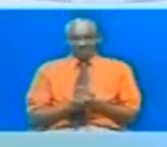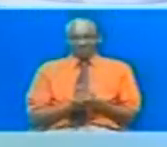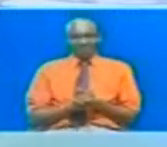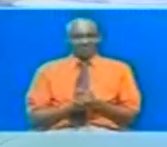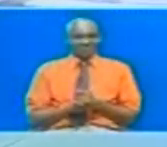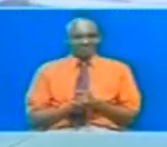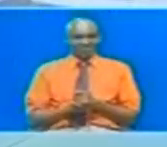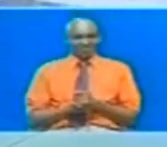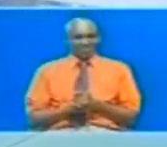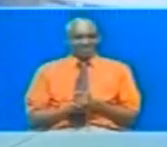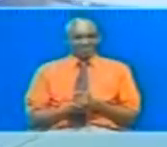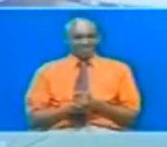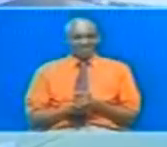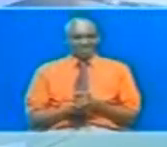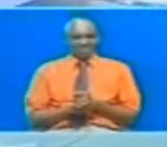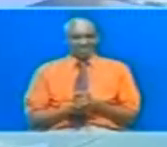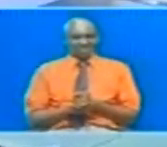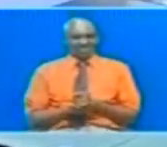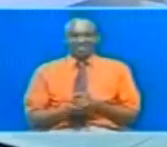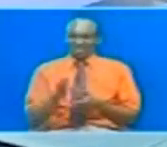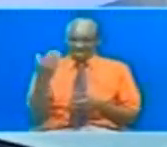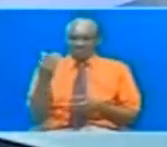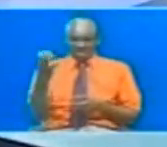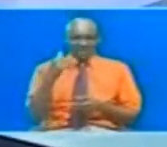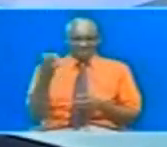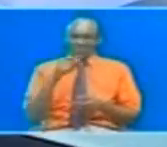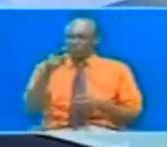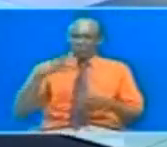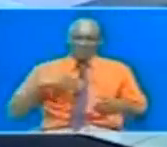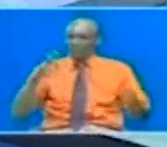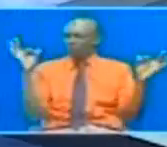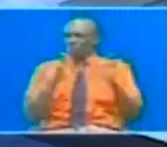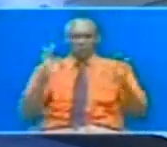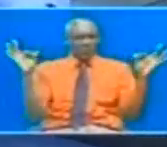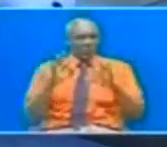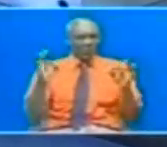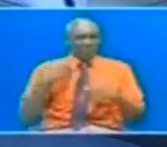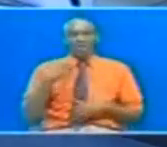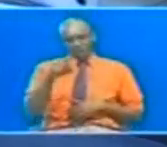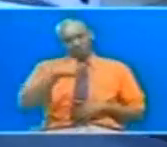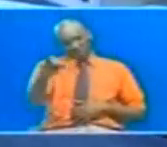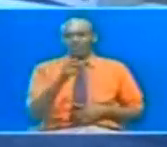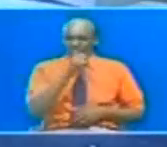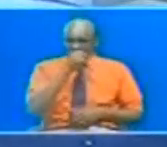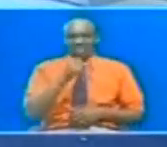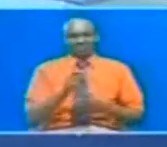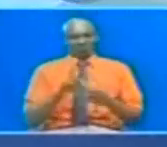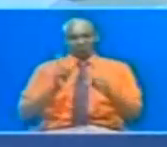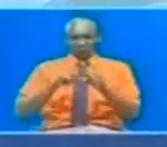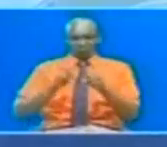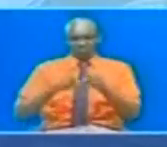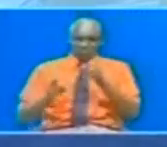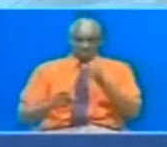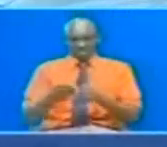wow, guys, come on. Wow, you guys are amazing. Wendy, let me just get your mic. Wow, that